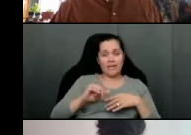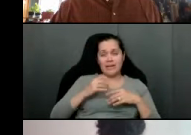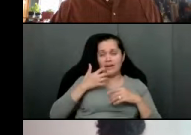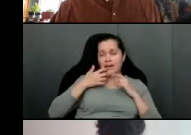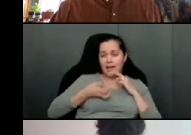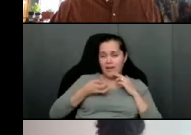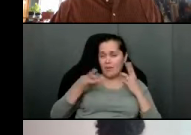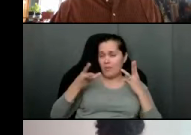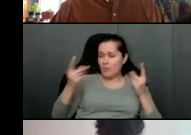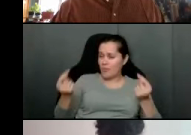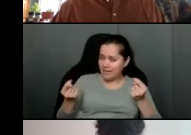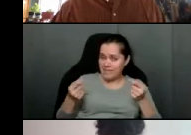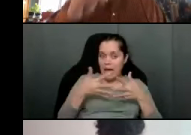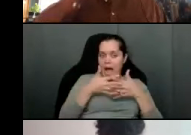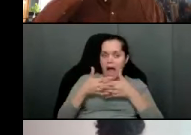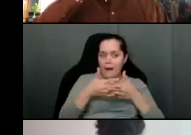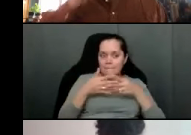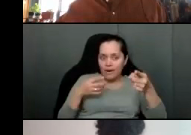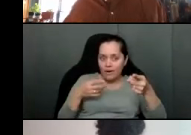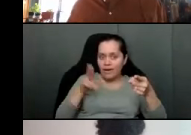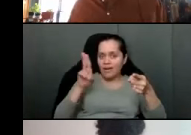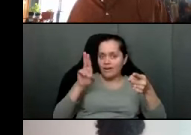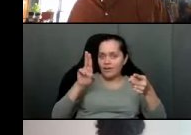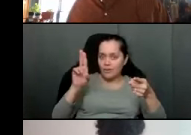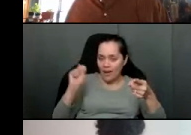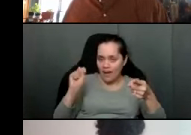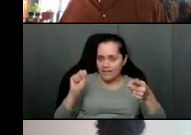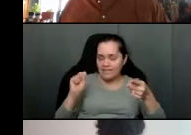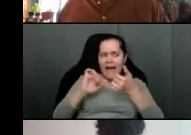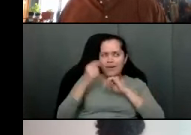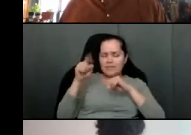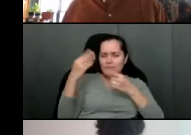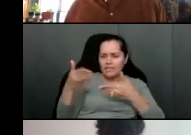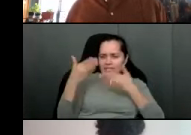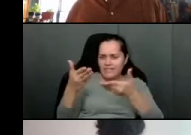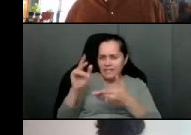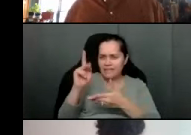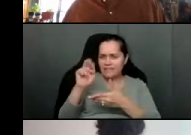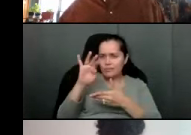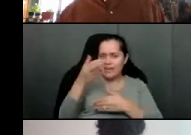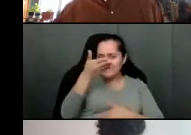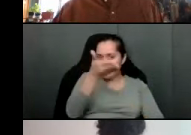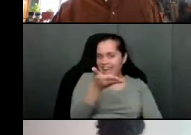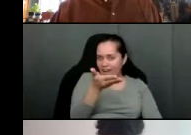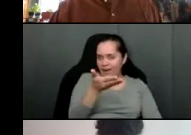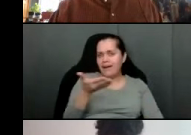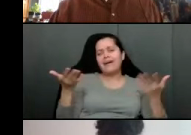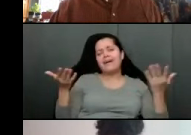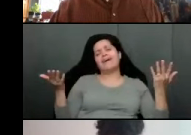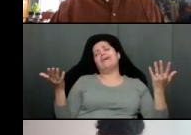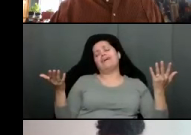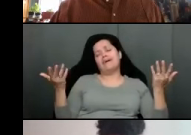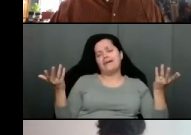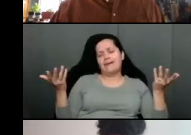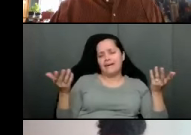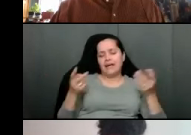mean, America, United States, how could anybody suggest that's where Ukraine is? Come on,